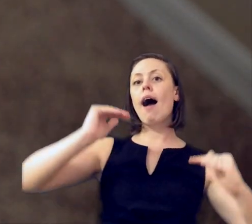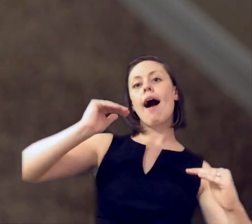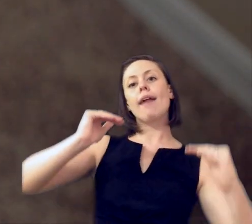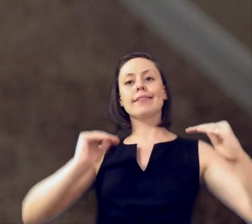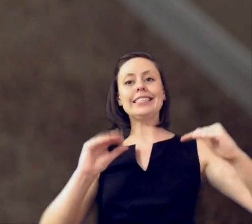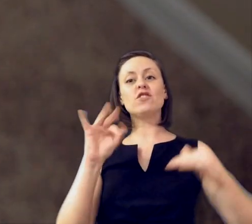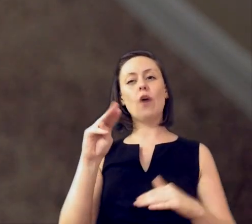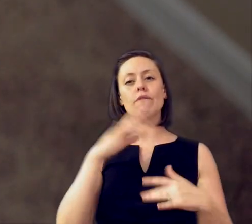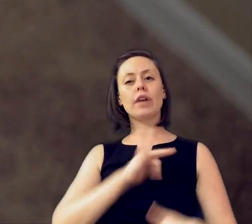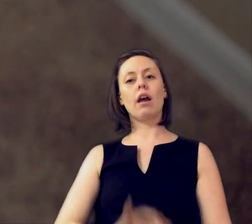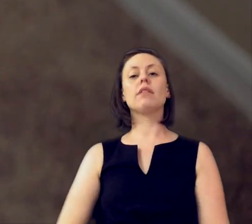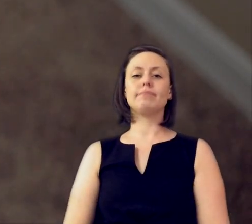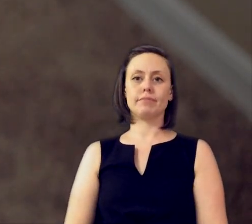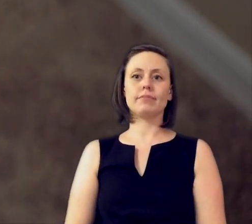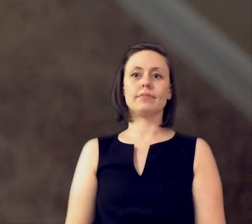foam feel.